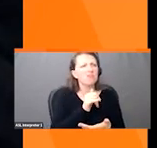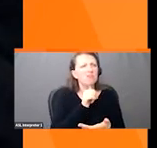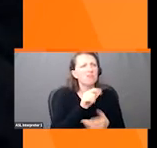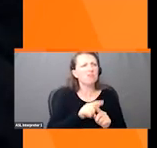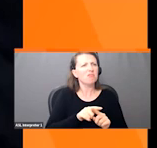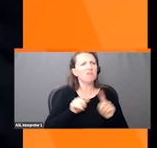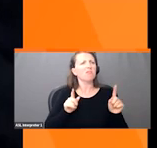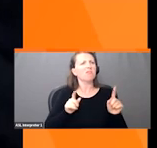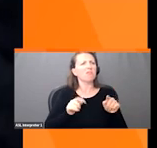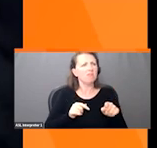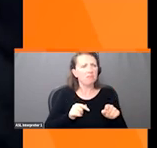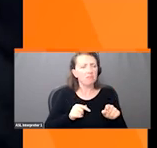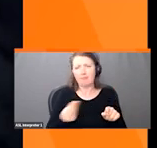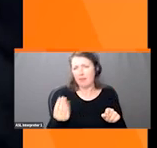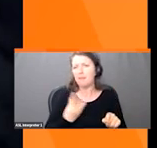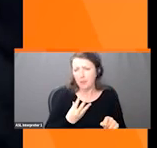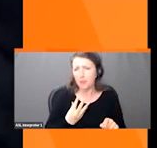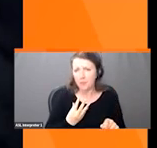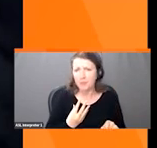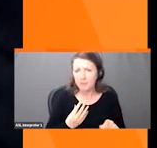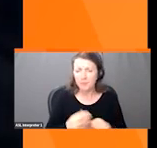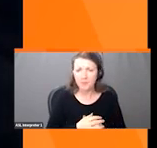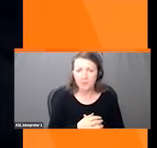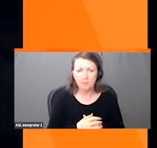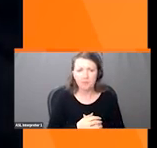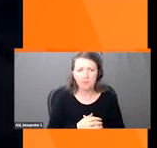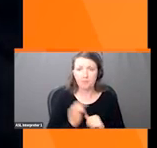Oh, disabled screen sharing. I need screen sharing.